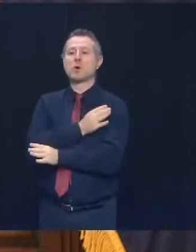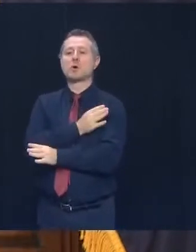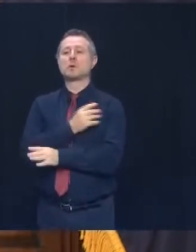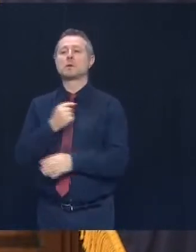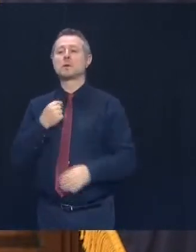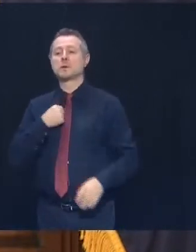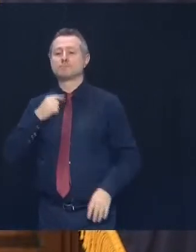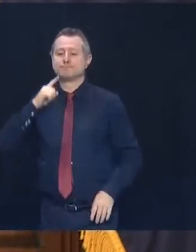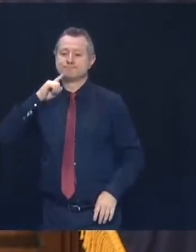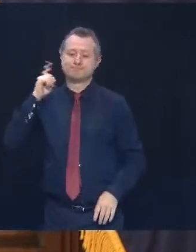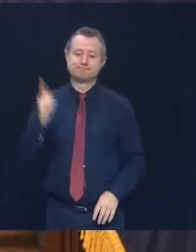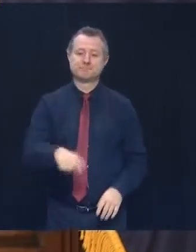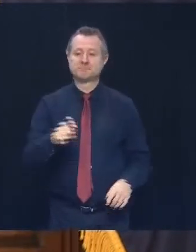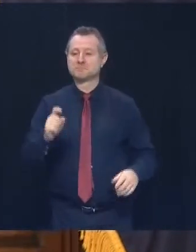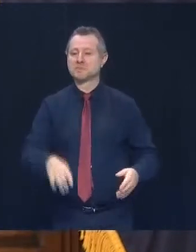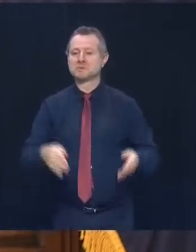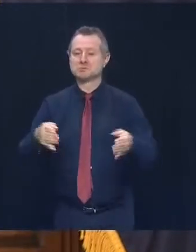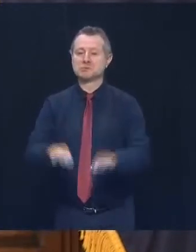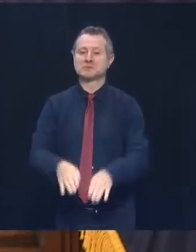What